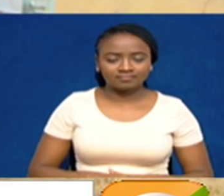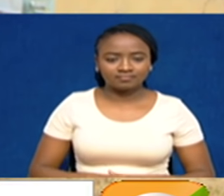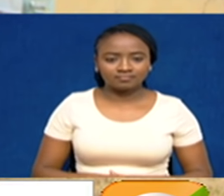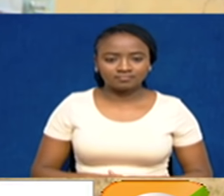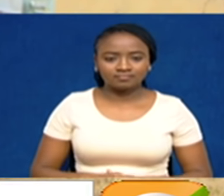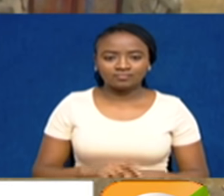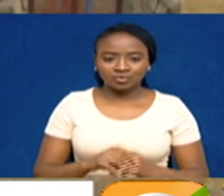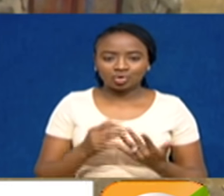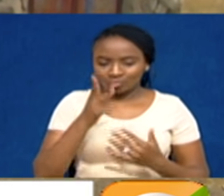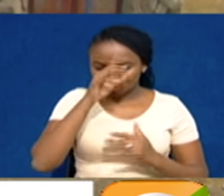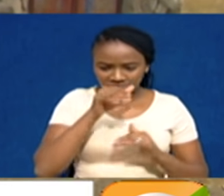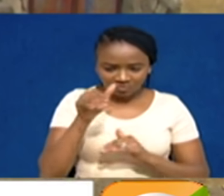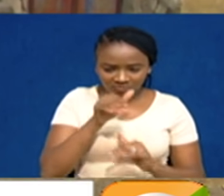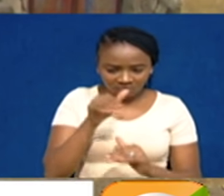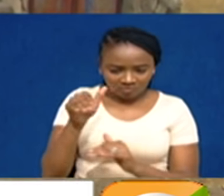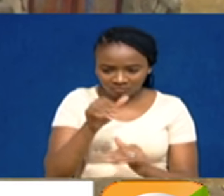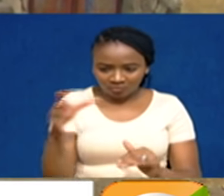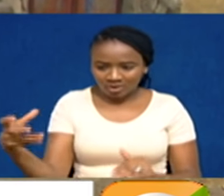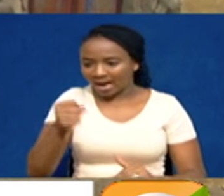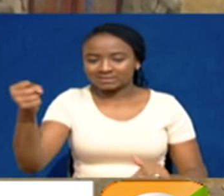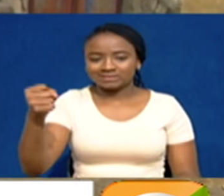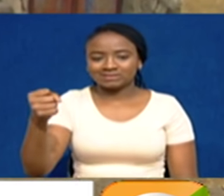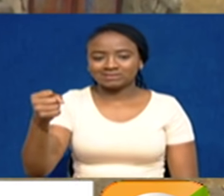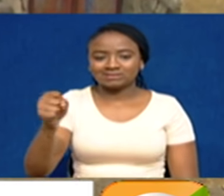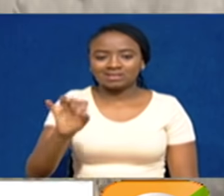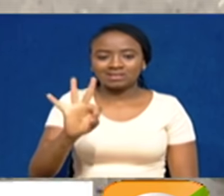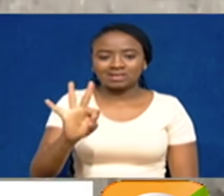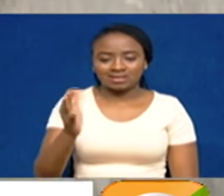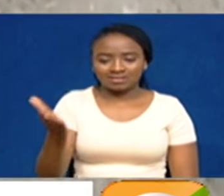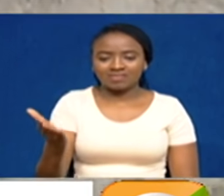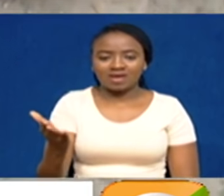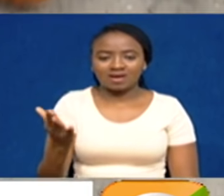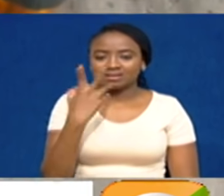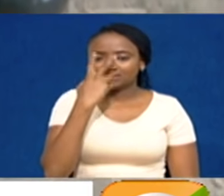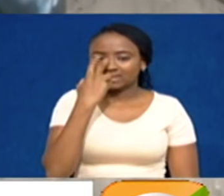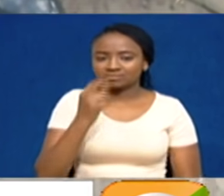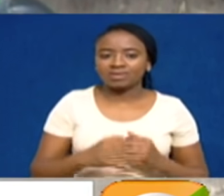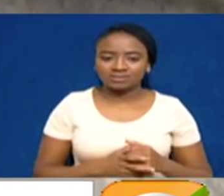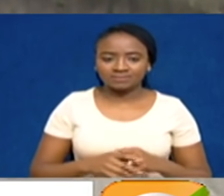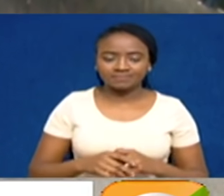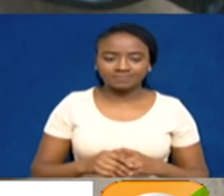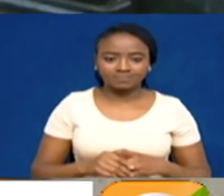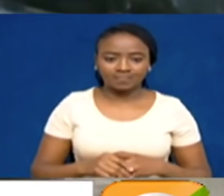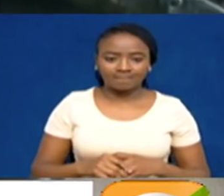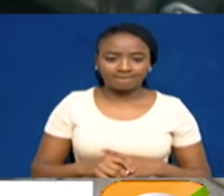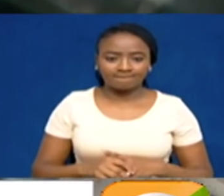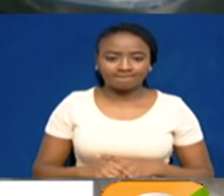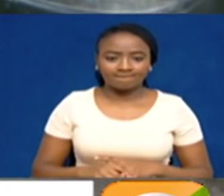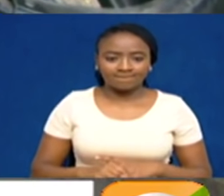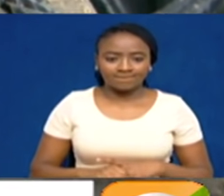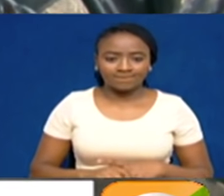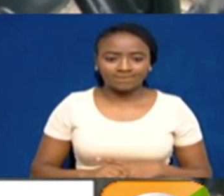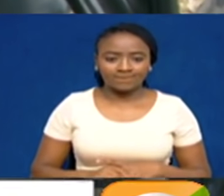Detectives were led to this hideout by one of the suspects who was arrested on Saturday, following complaints from boda operators